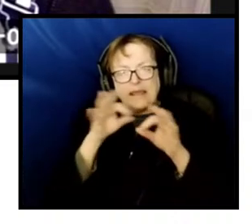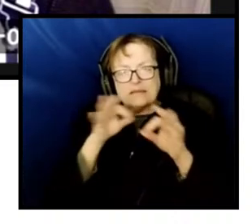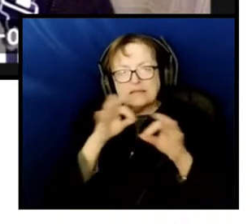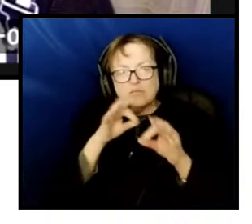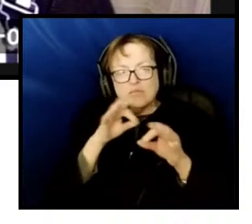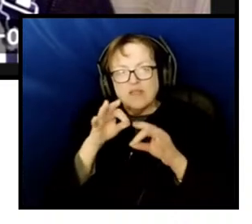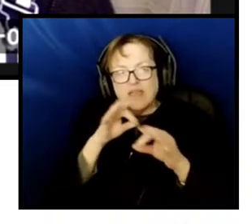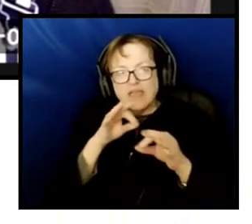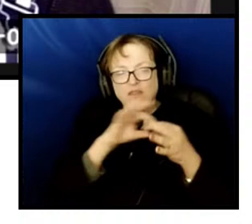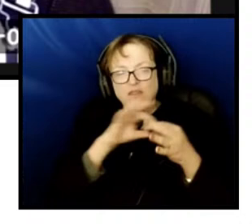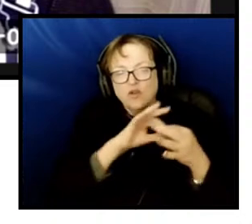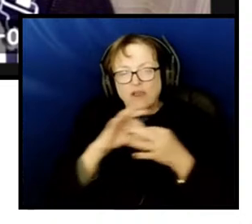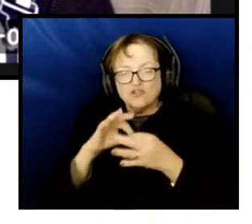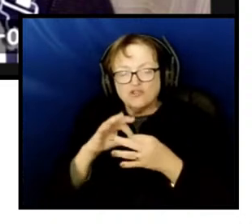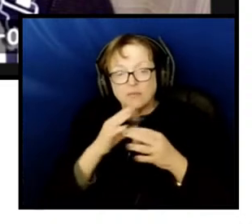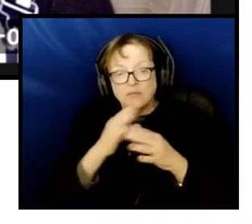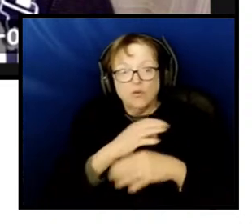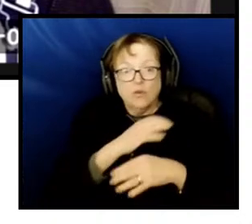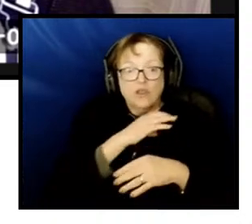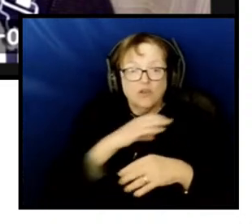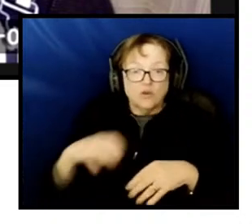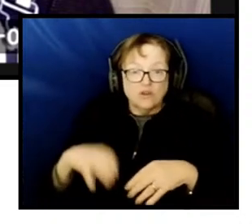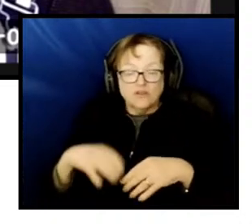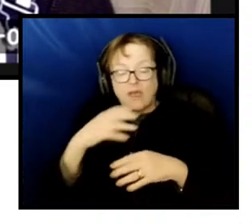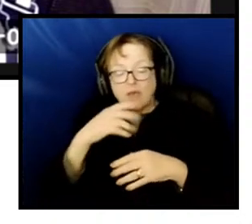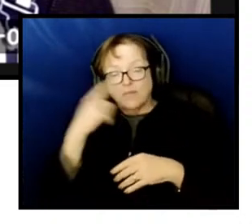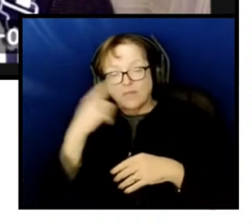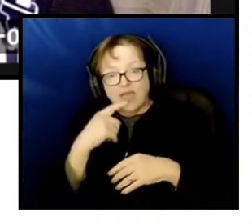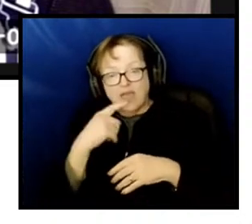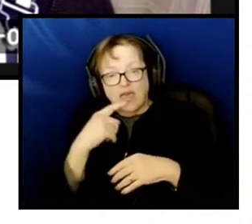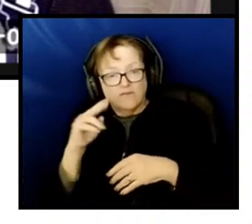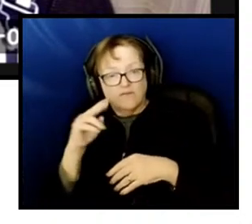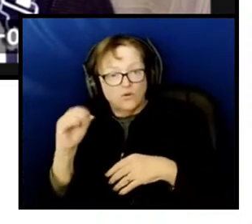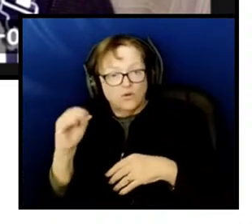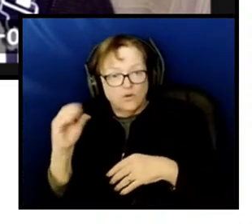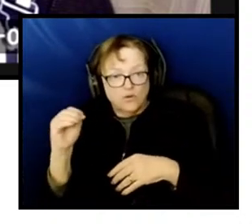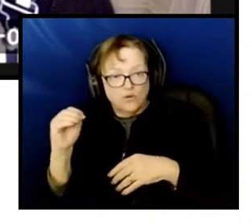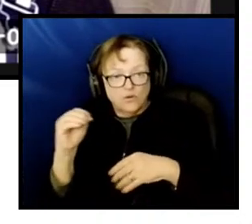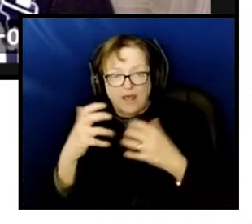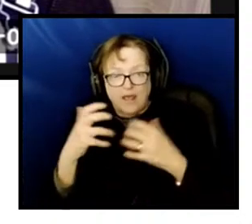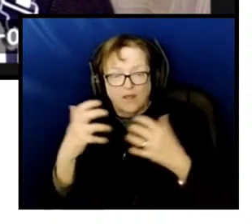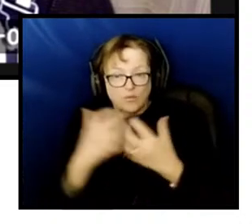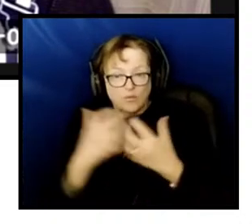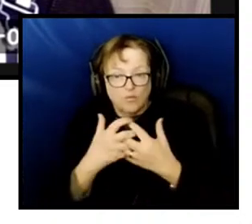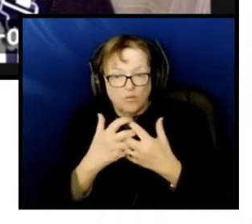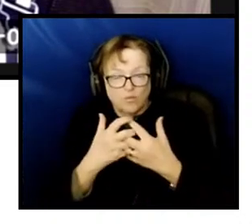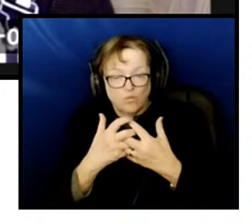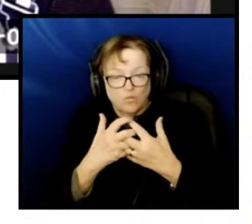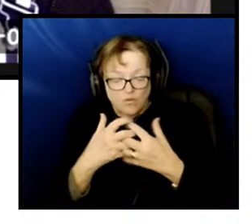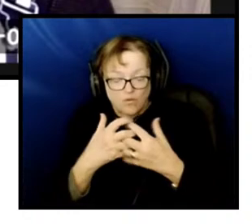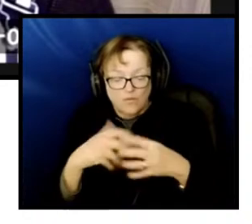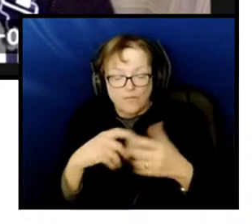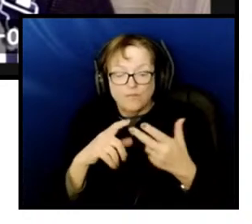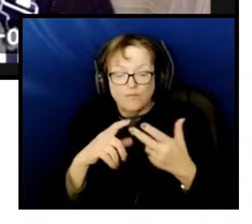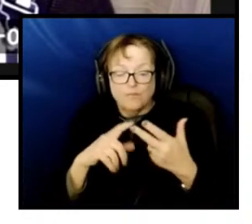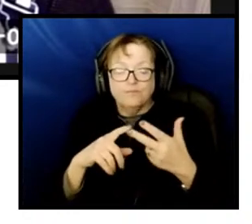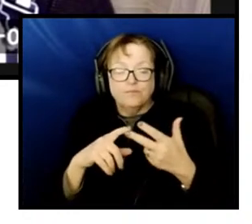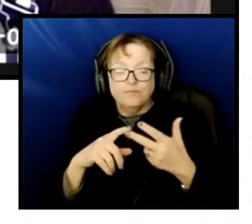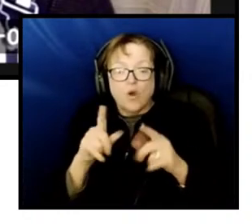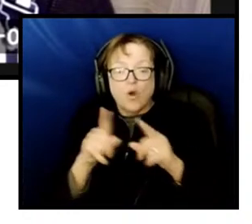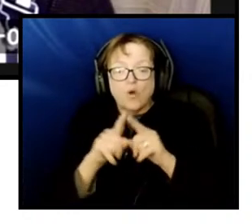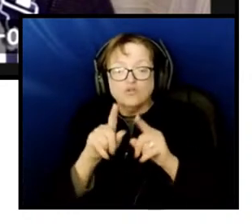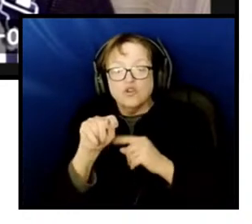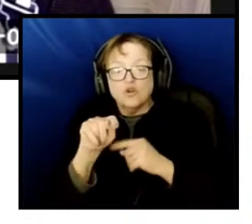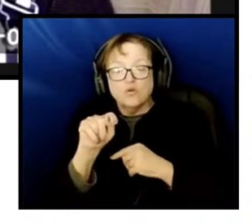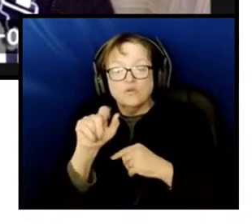connection between Christianity and Black hoodoo practices and how deeply they were intertwined. And also how tarot,